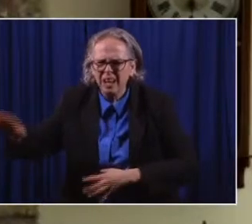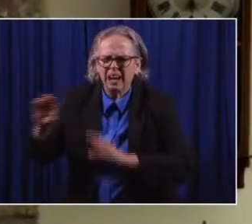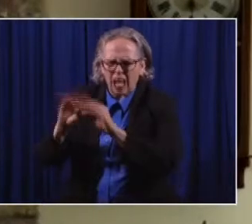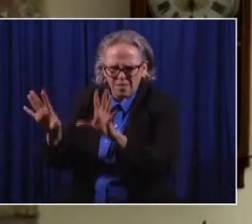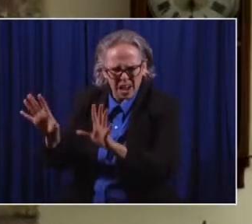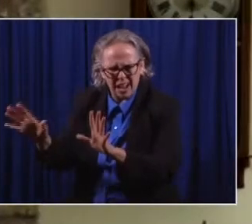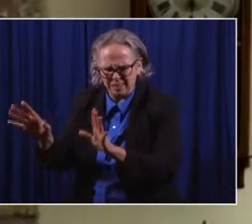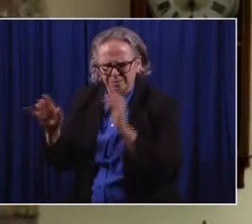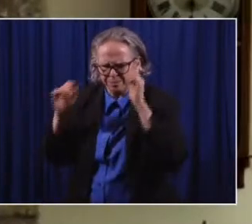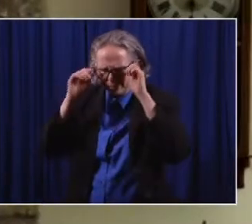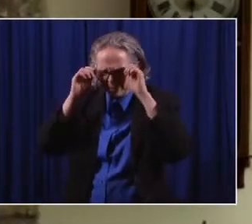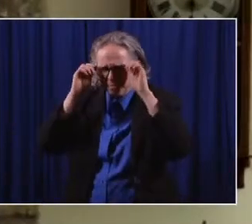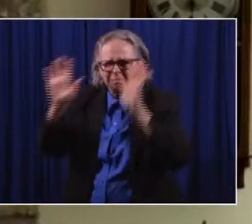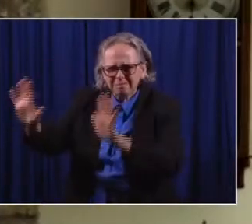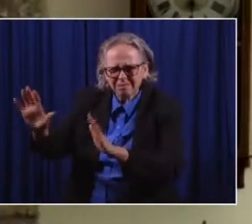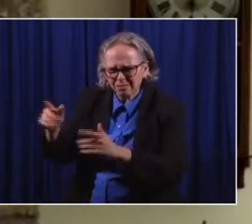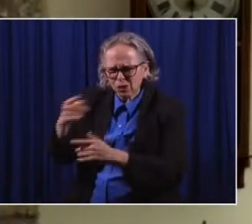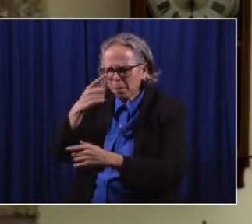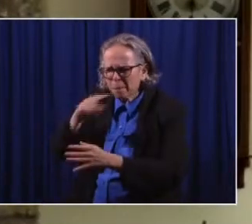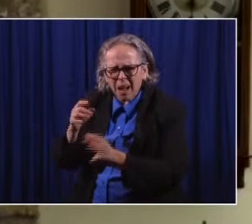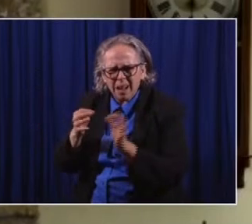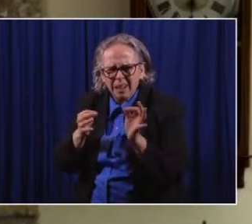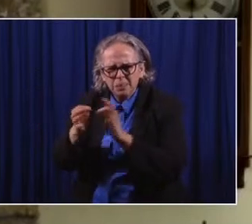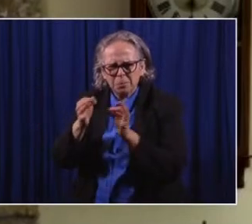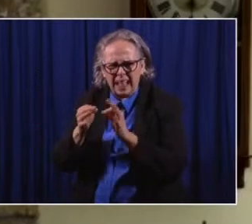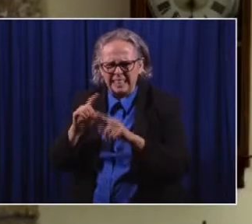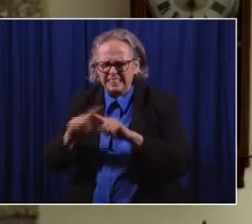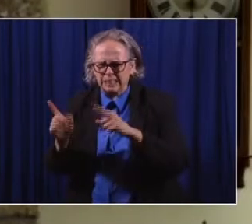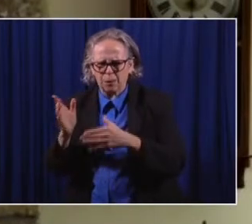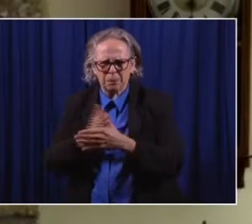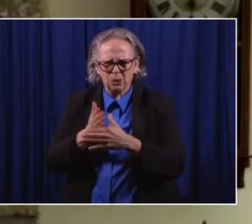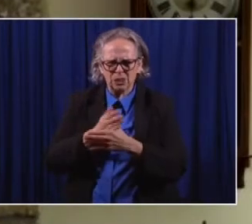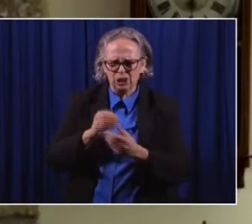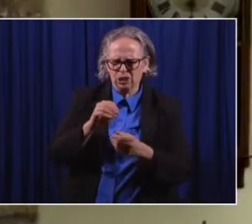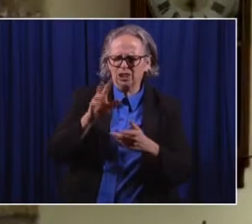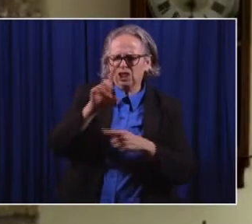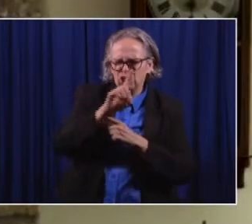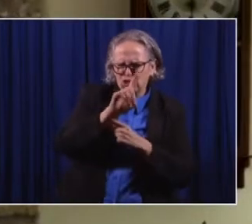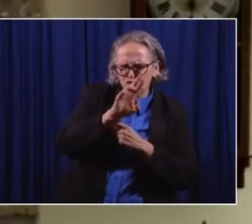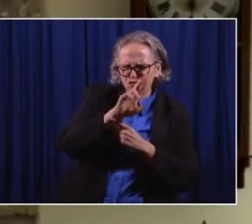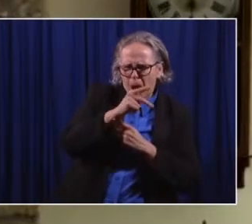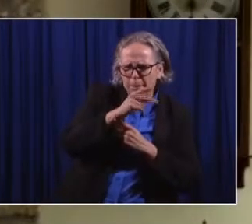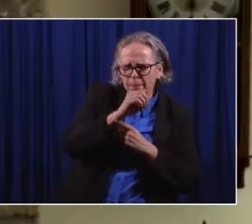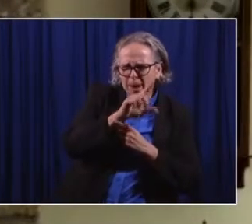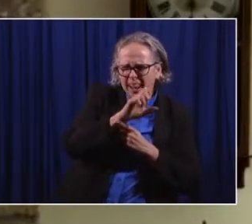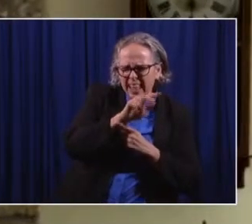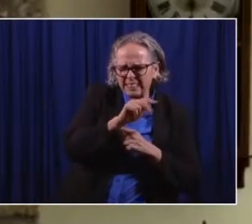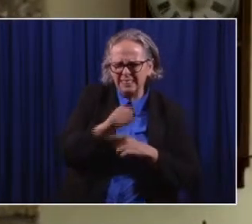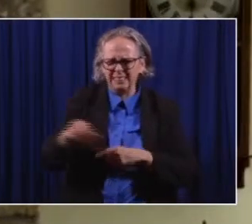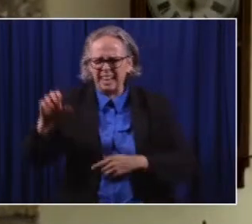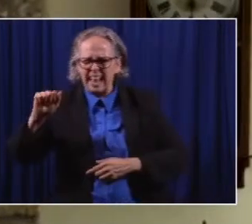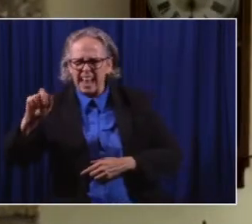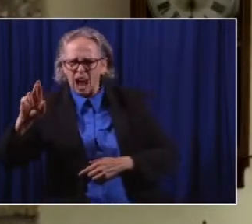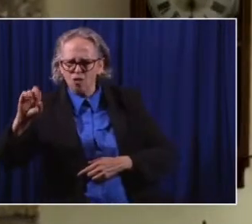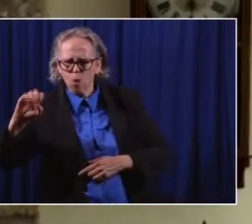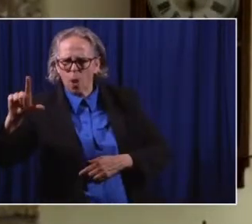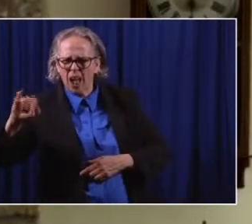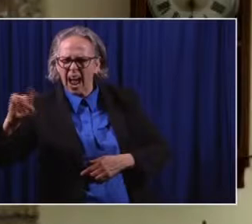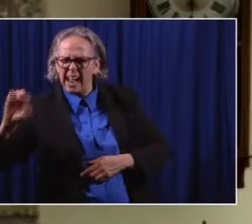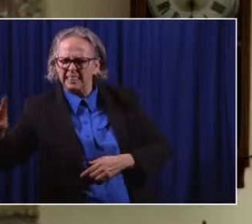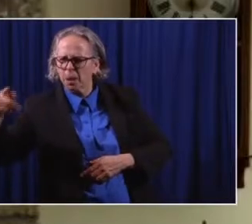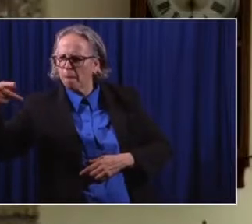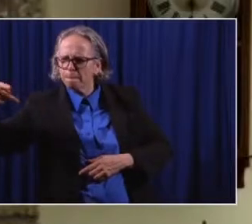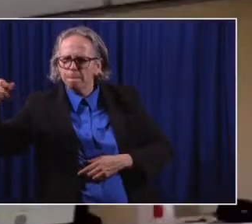about droplets as opposed to the aerosolized particles? What's the difference, if there is a